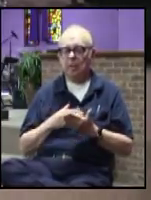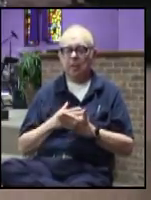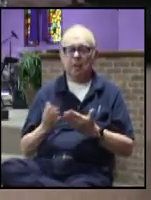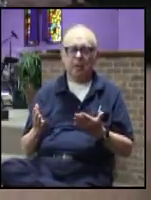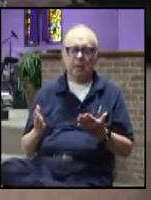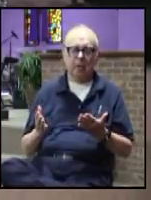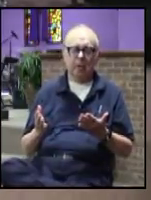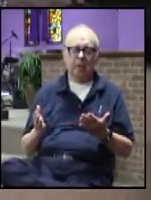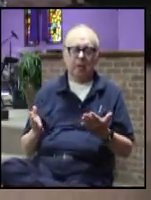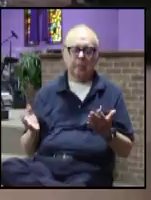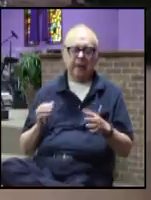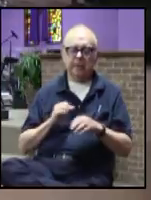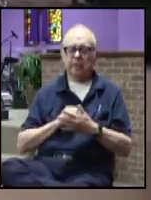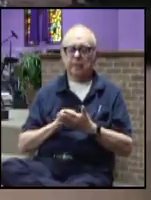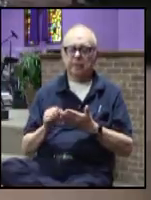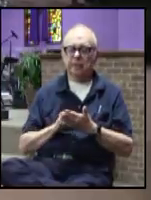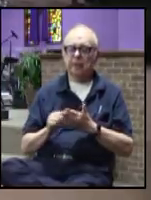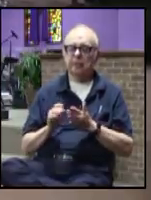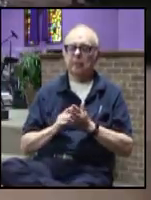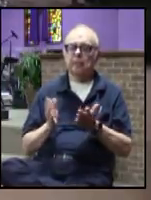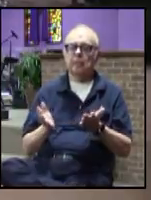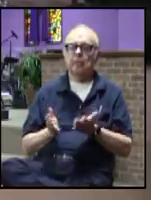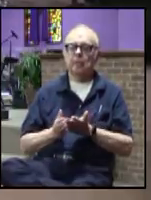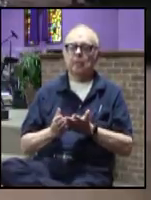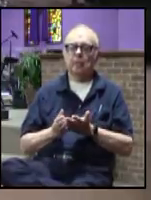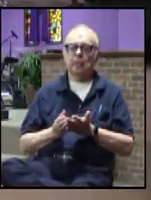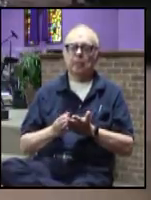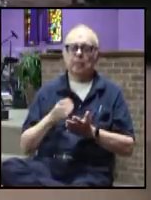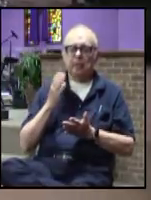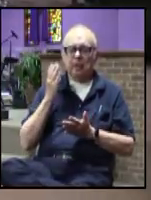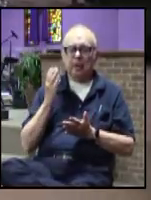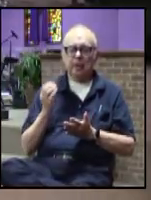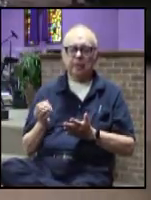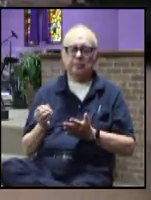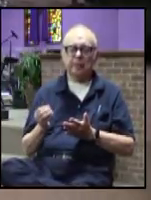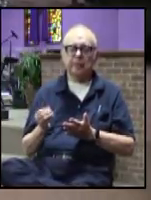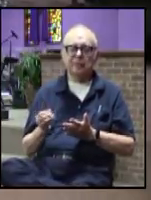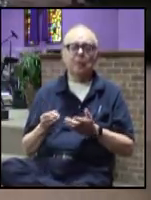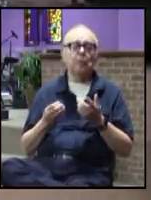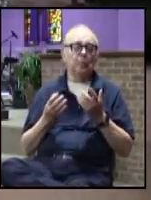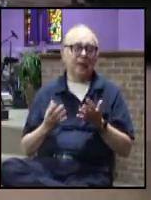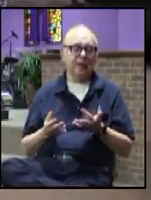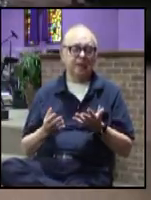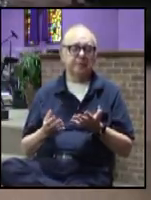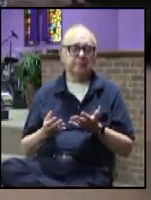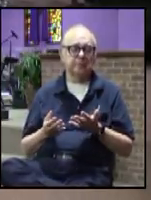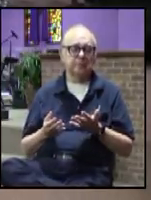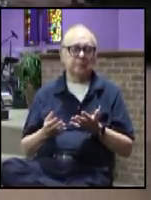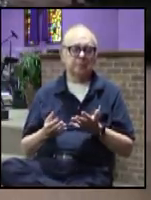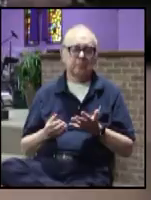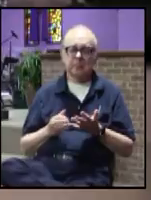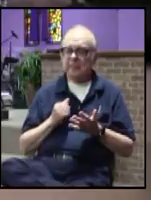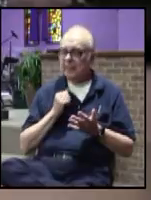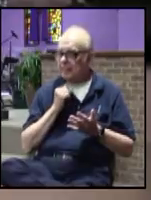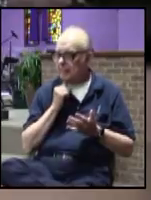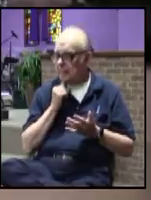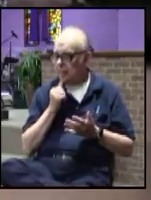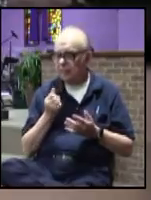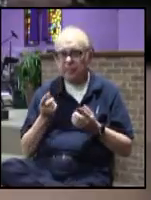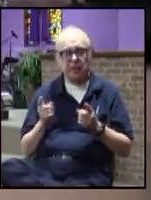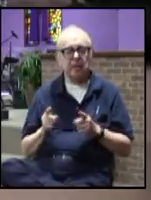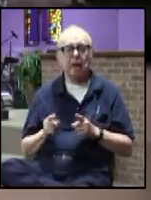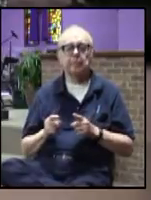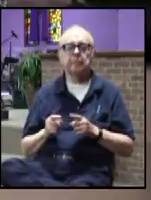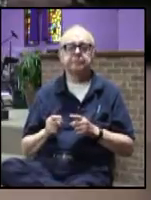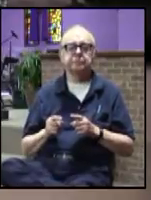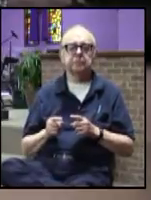All of the great saints of the Bible, ladies and gentlemen, had to go through the school of waiting. It didn't just